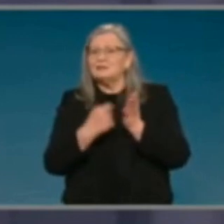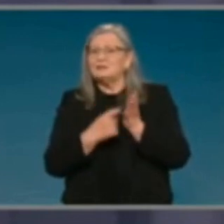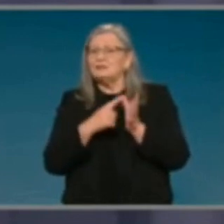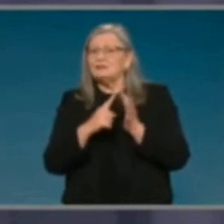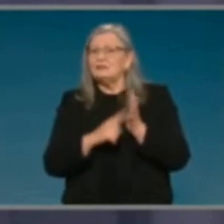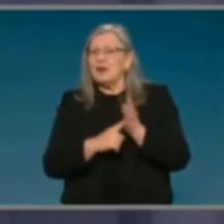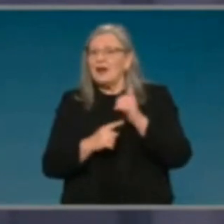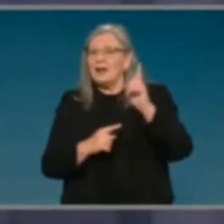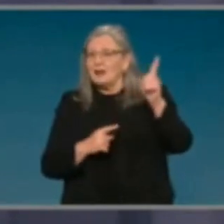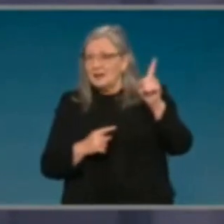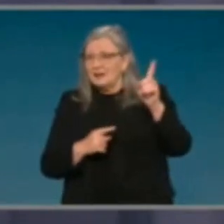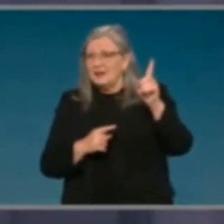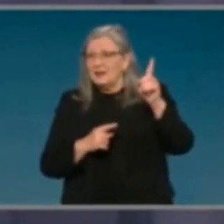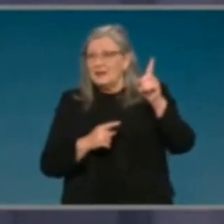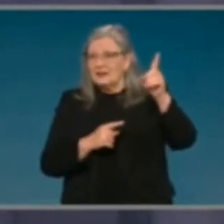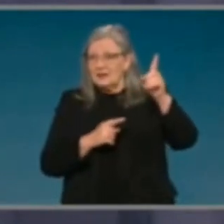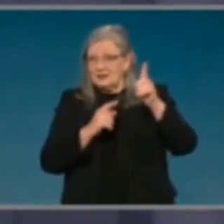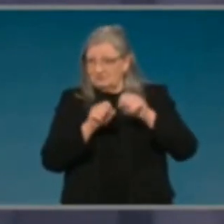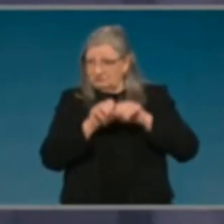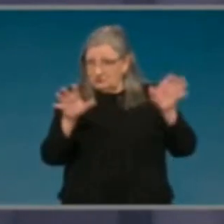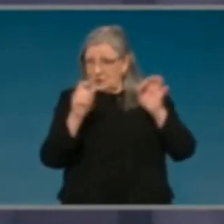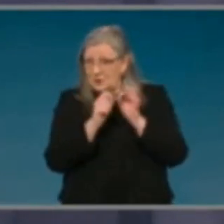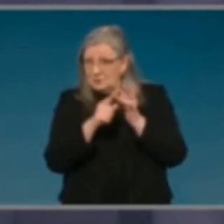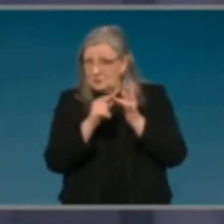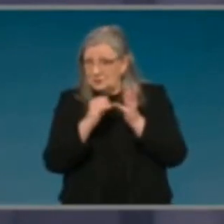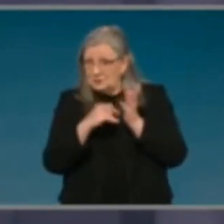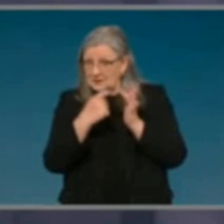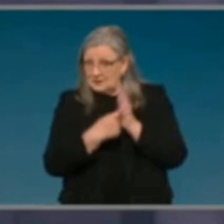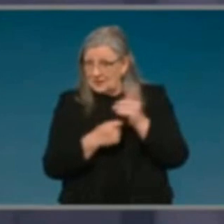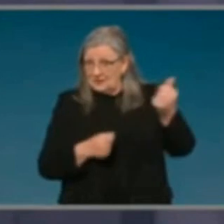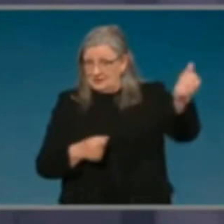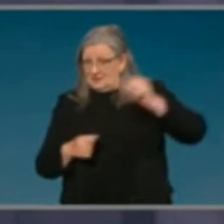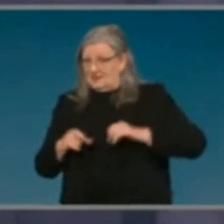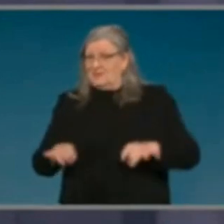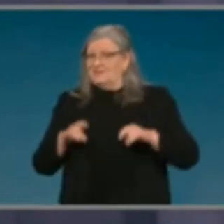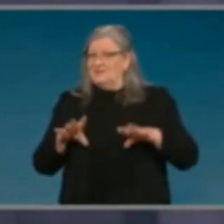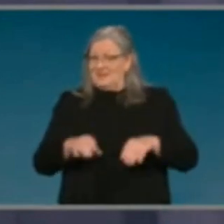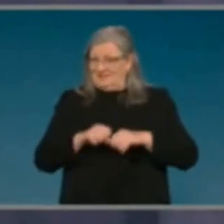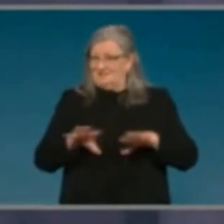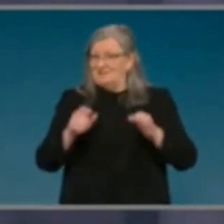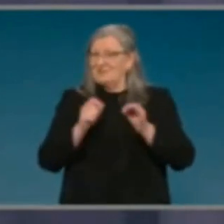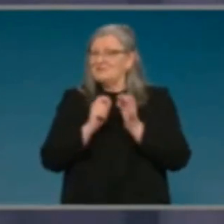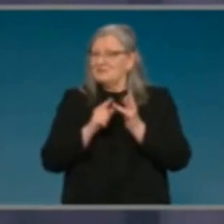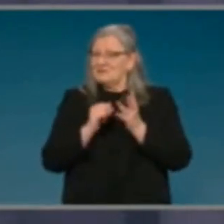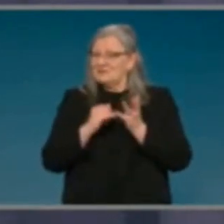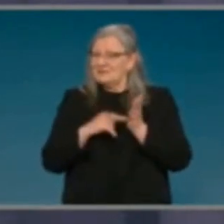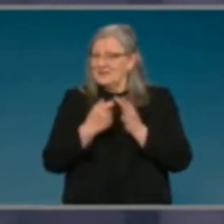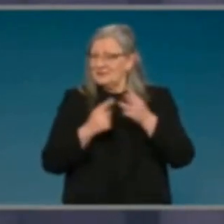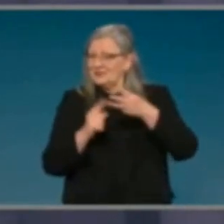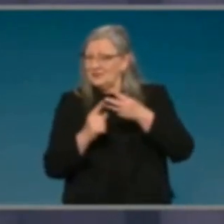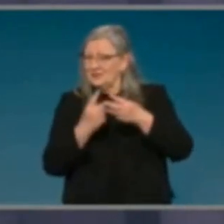prepared. And there are some heartening signs about what may turn out to